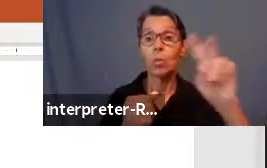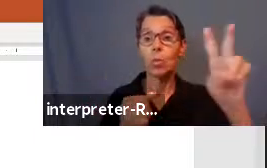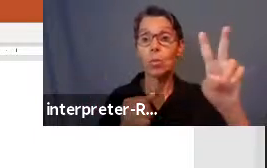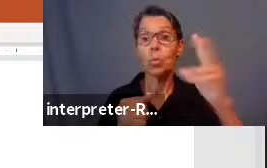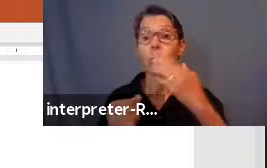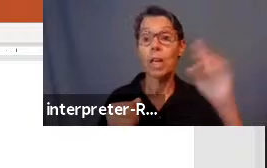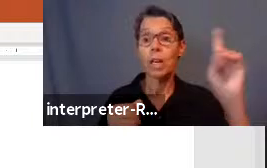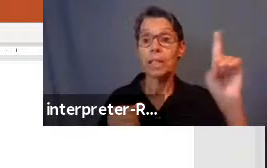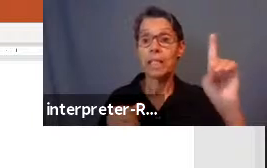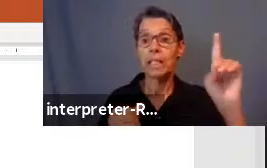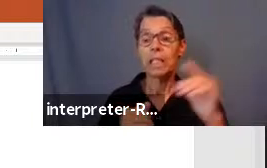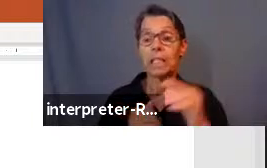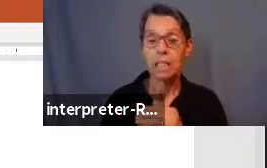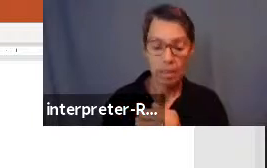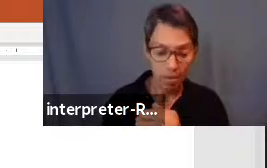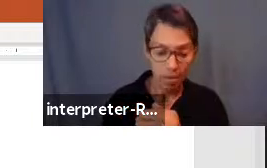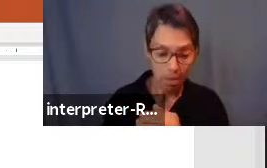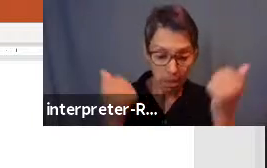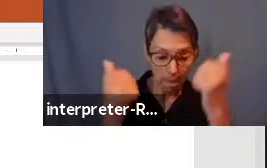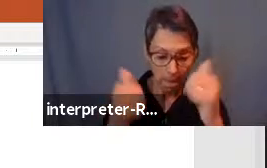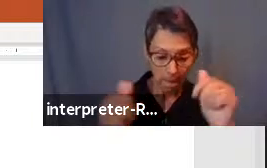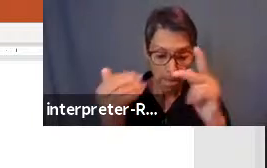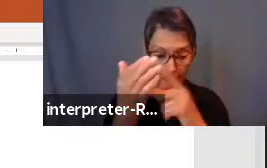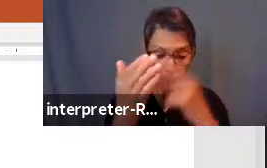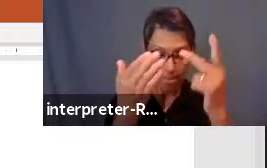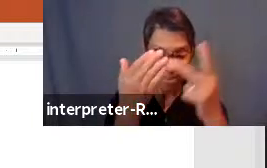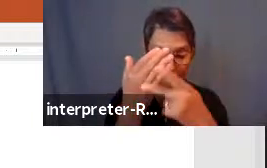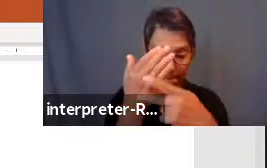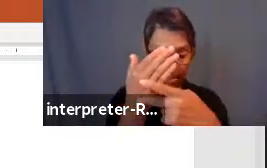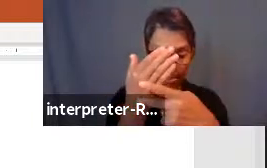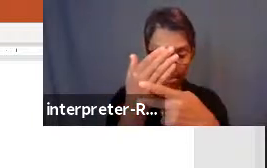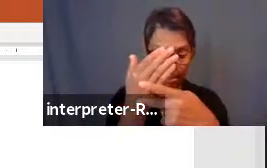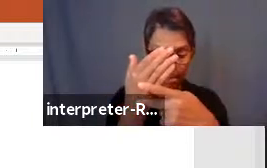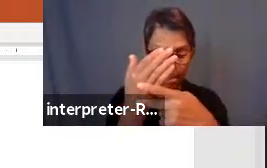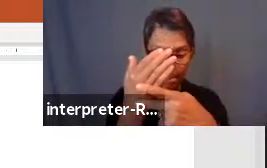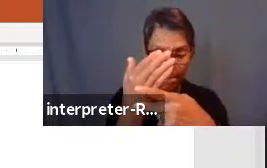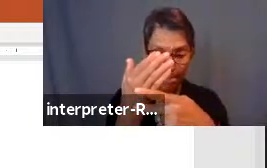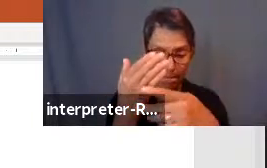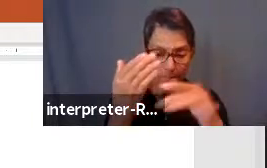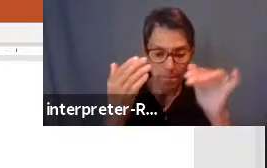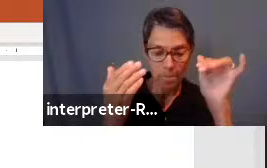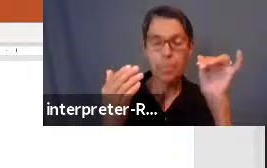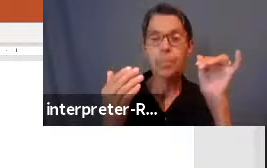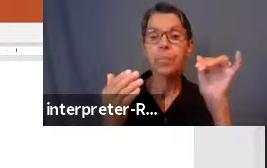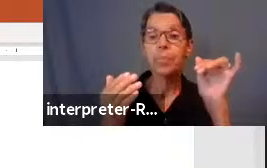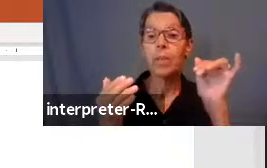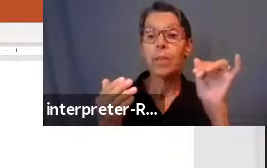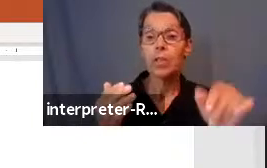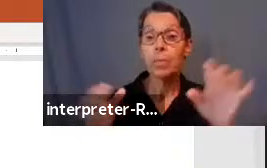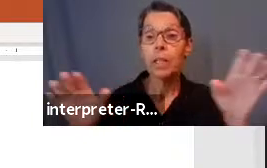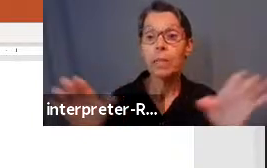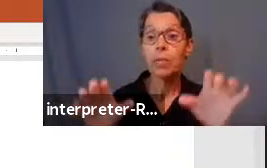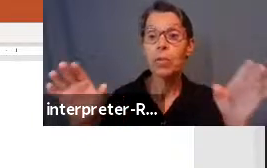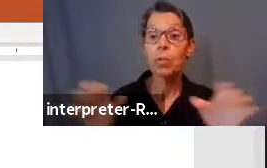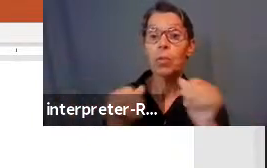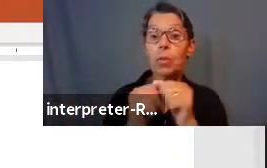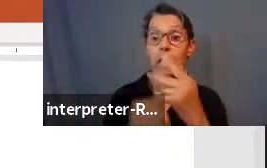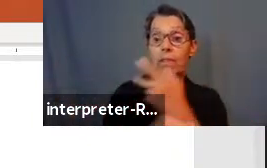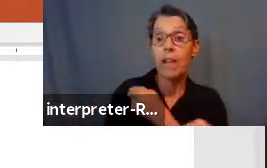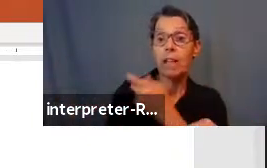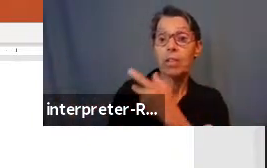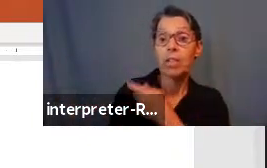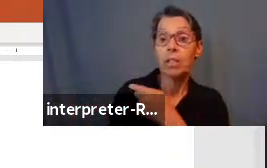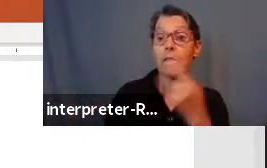diabetes. Have there been any programs that you've been able to do along with vaccinations to get people